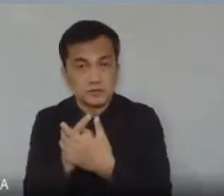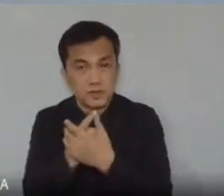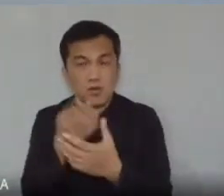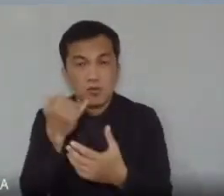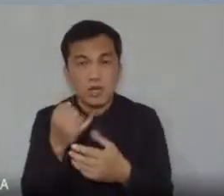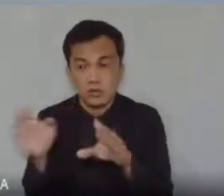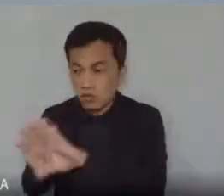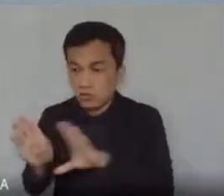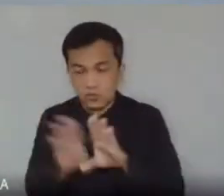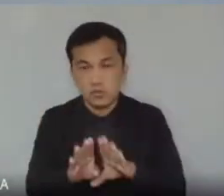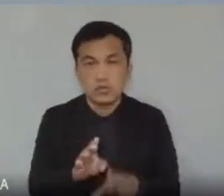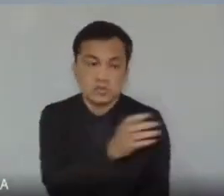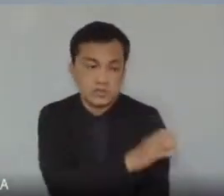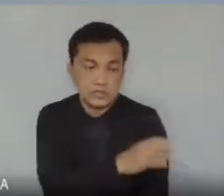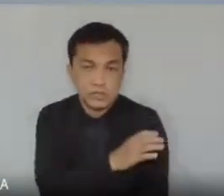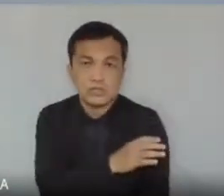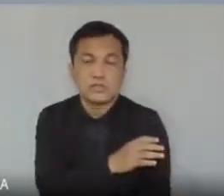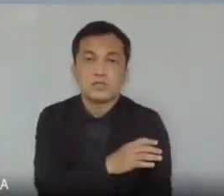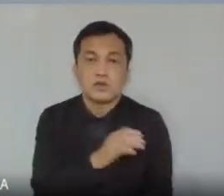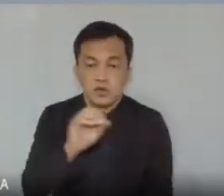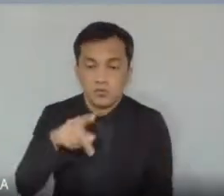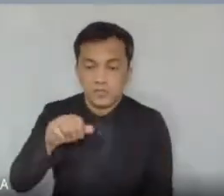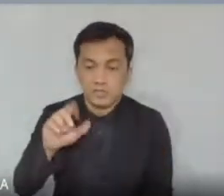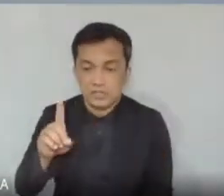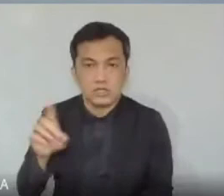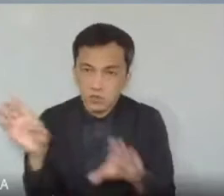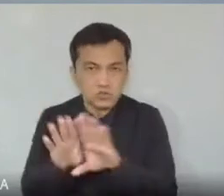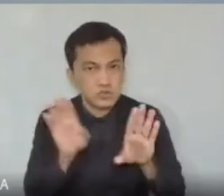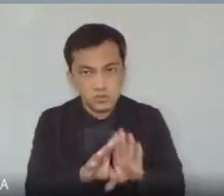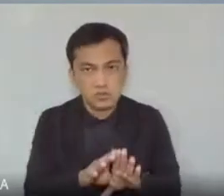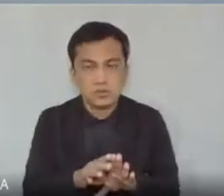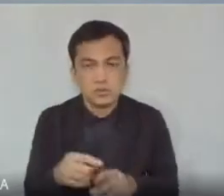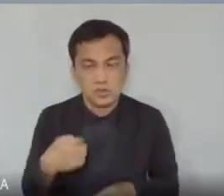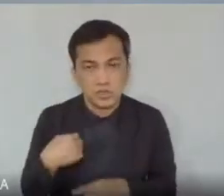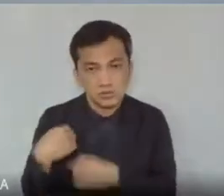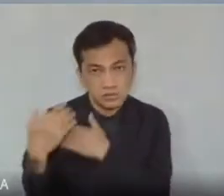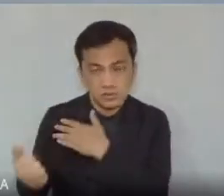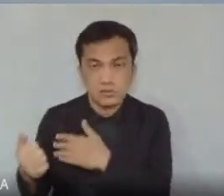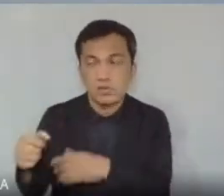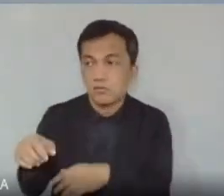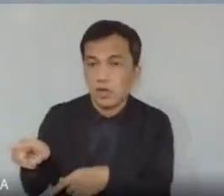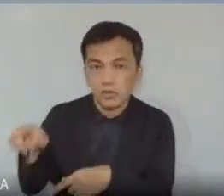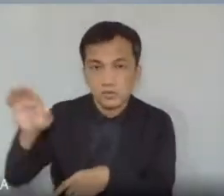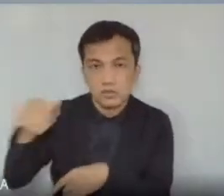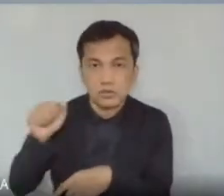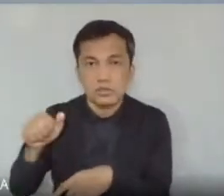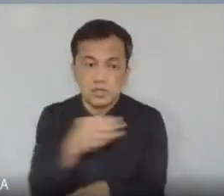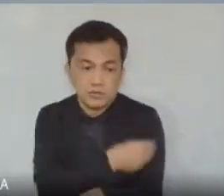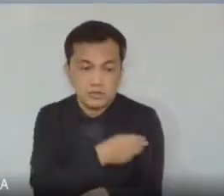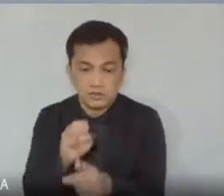So right now, we are catering to both COVID and non-COVID patients. Our non-COVID telemedicine